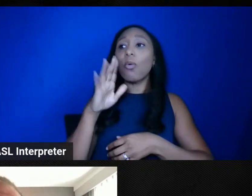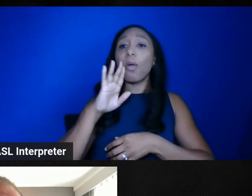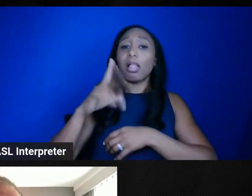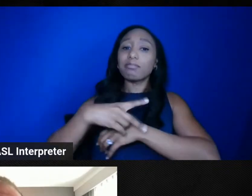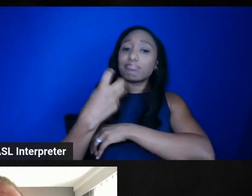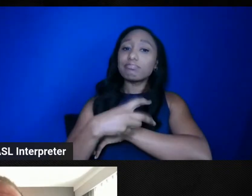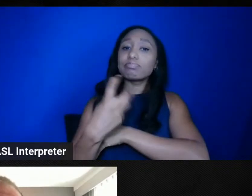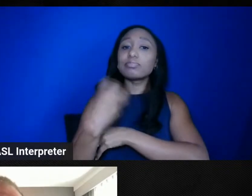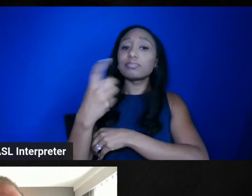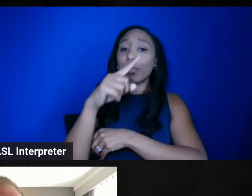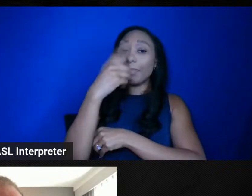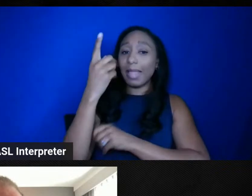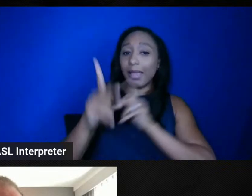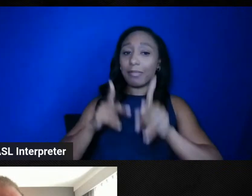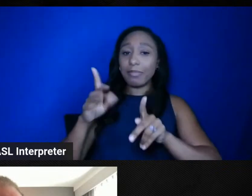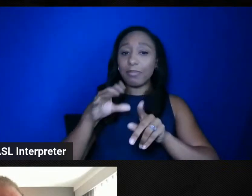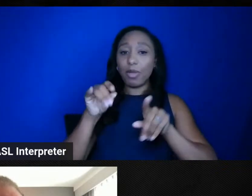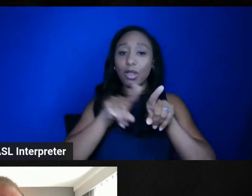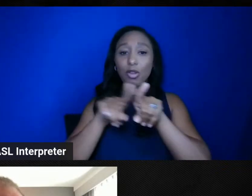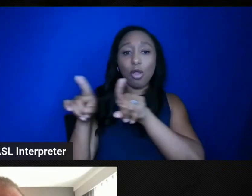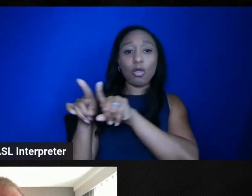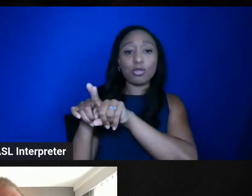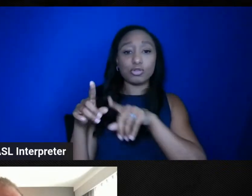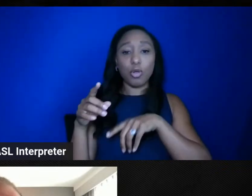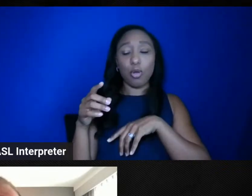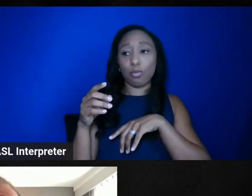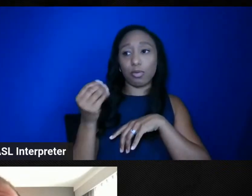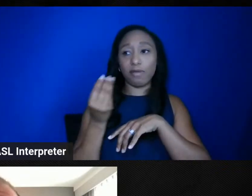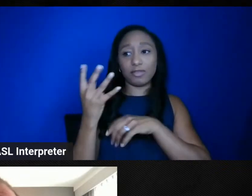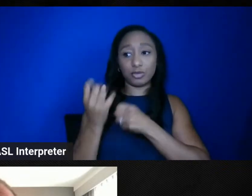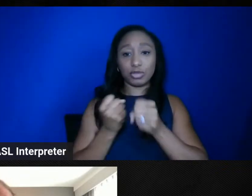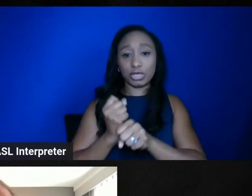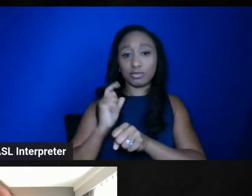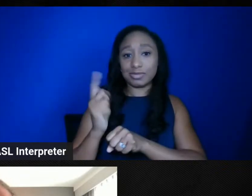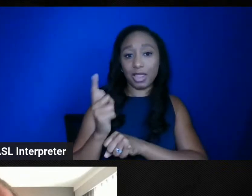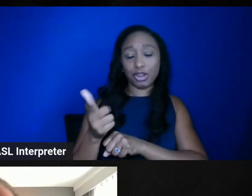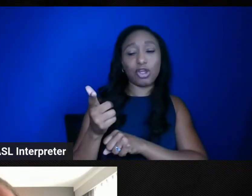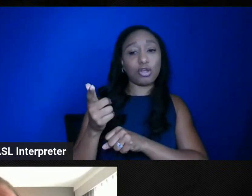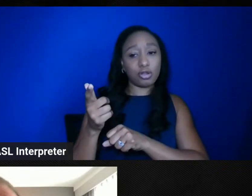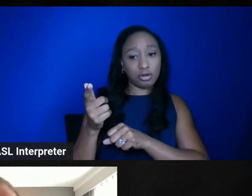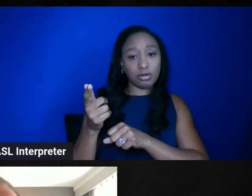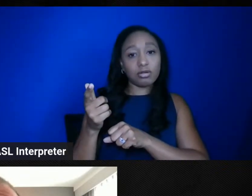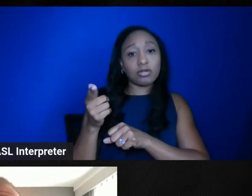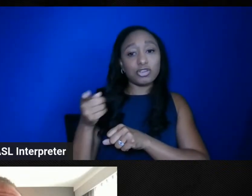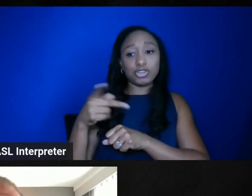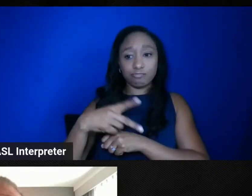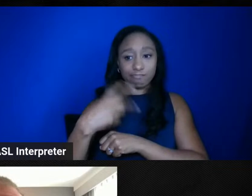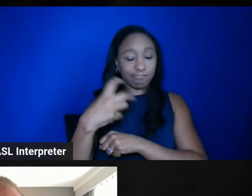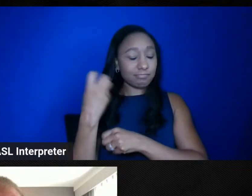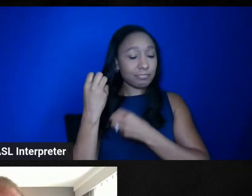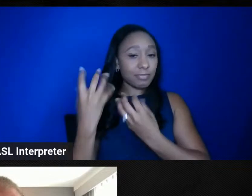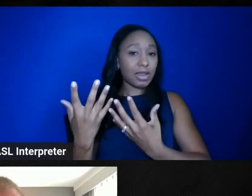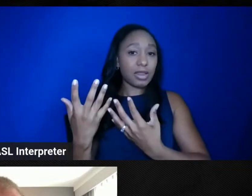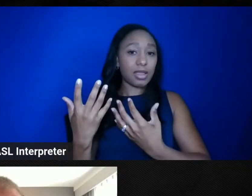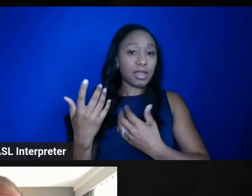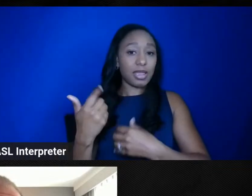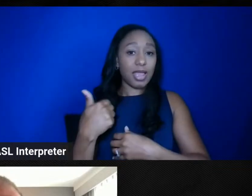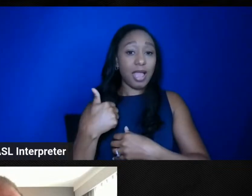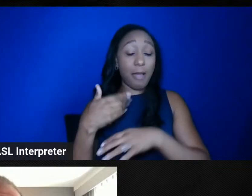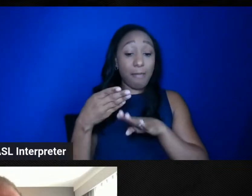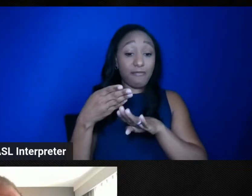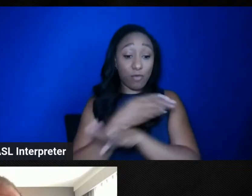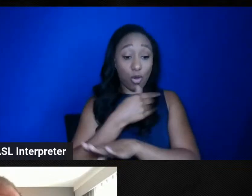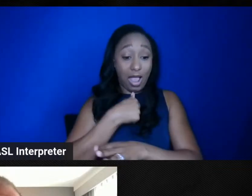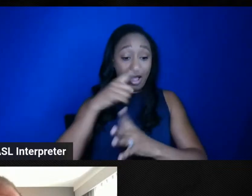that kidnapped Northup several years later. When I discovered her alleged suicide, I'd never heard of her. And I